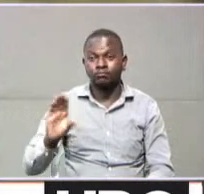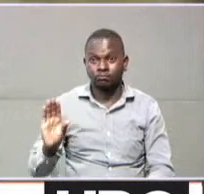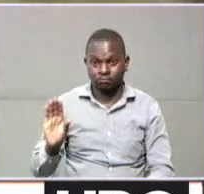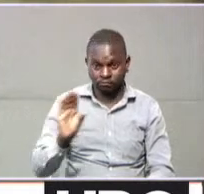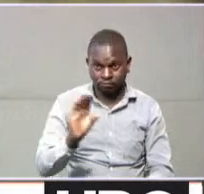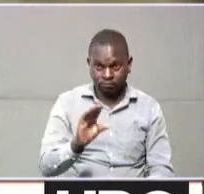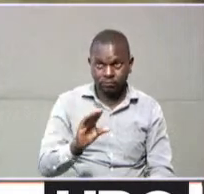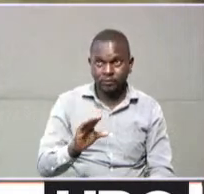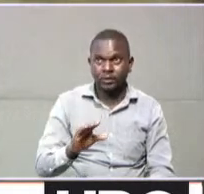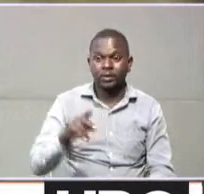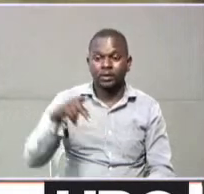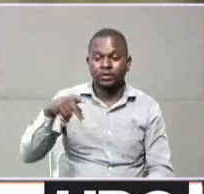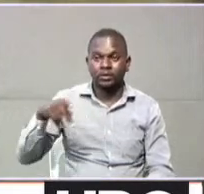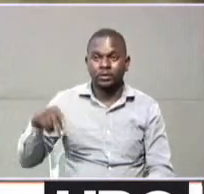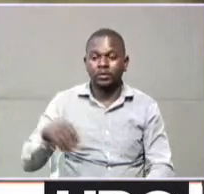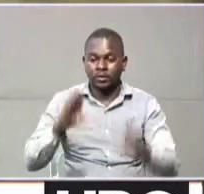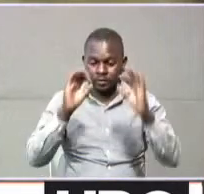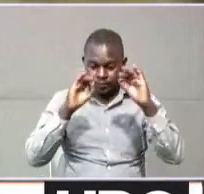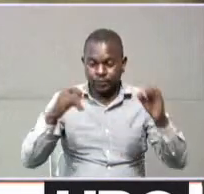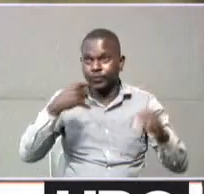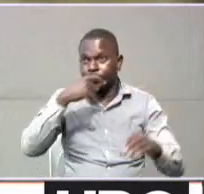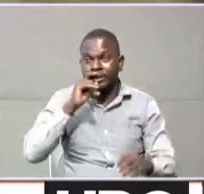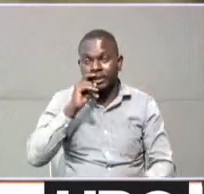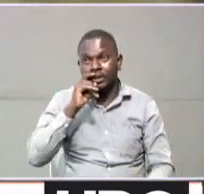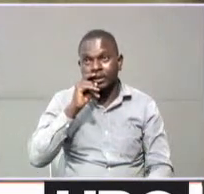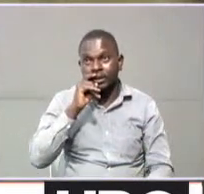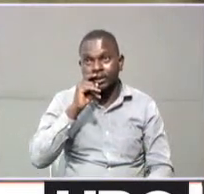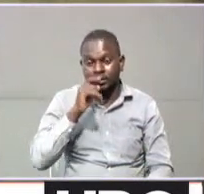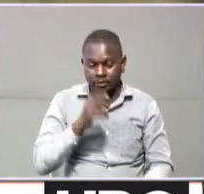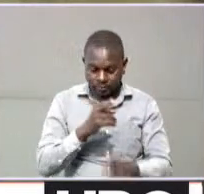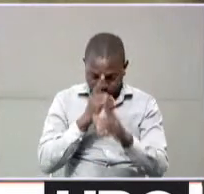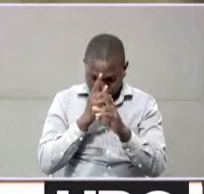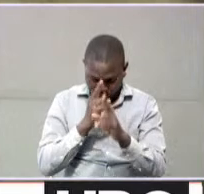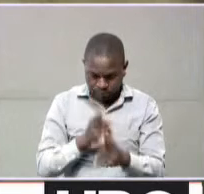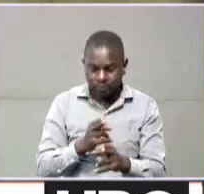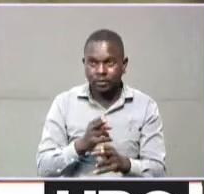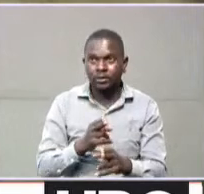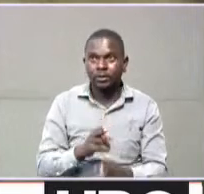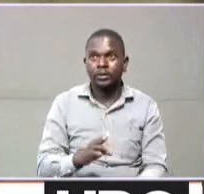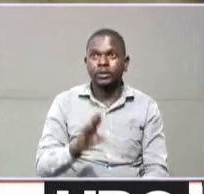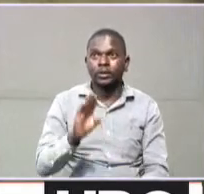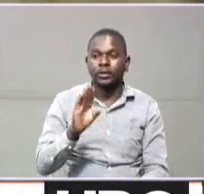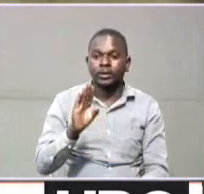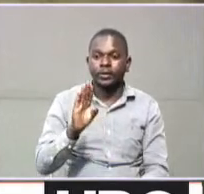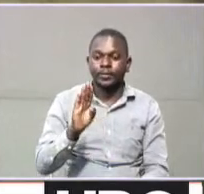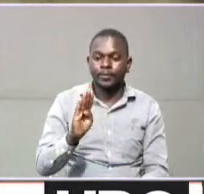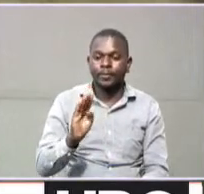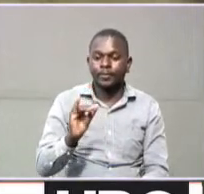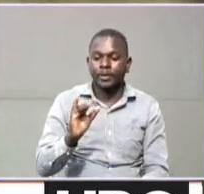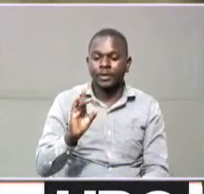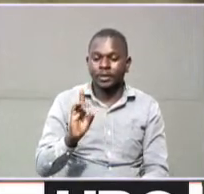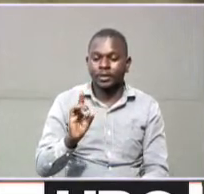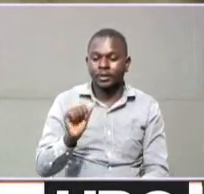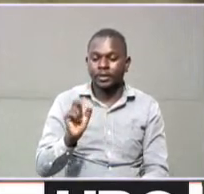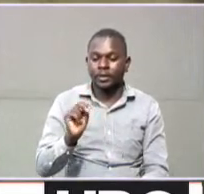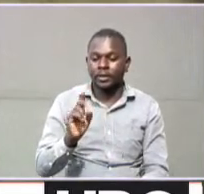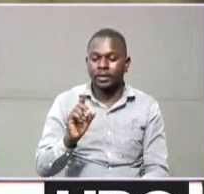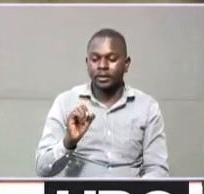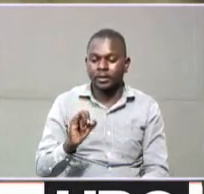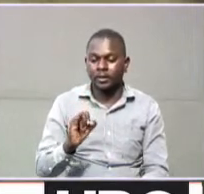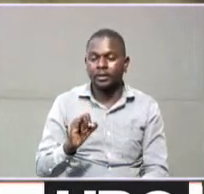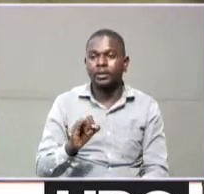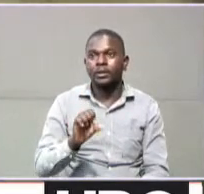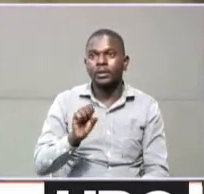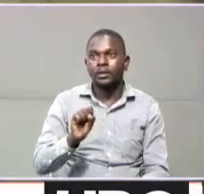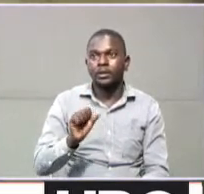will go to ppp whose president is unable to be done sorry and represented